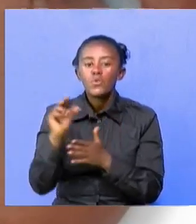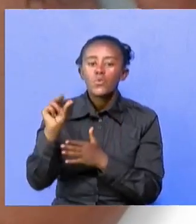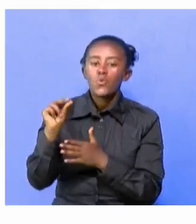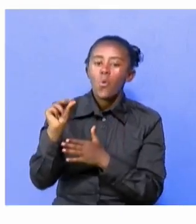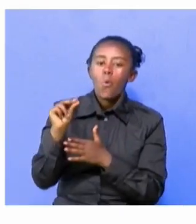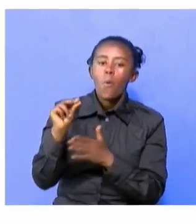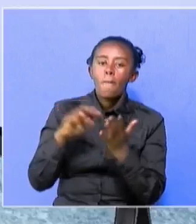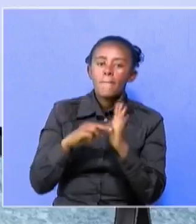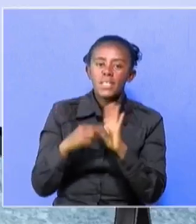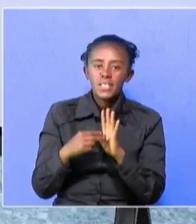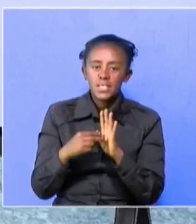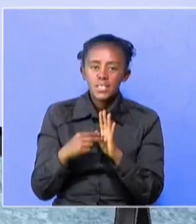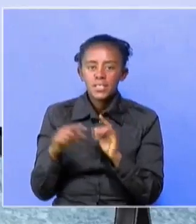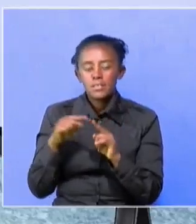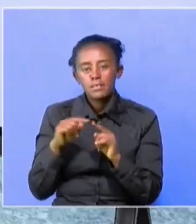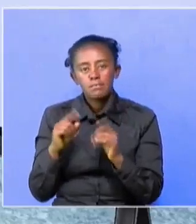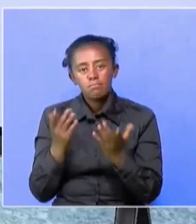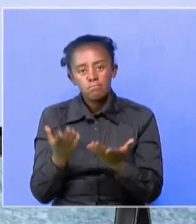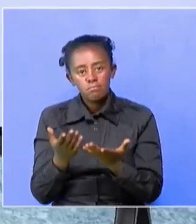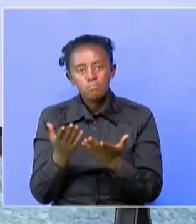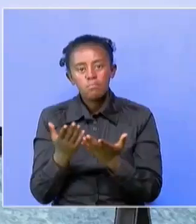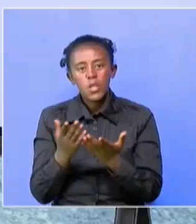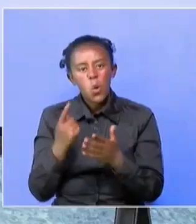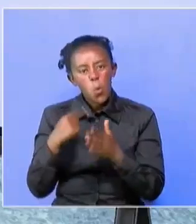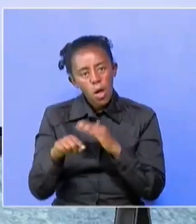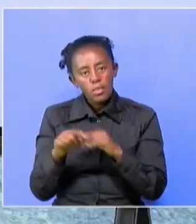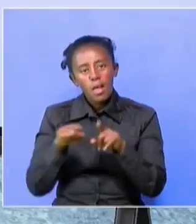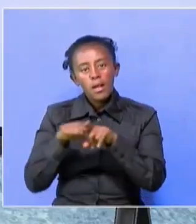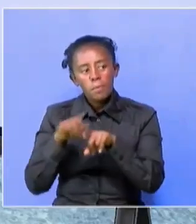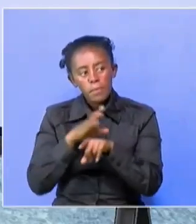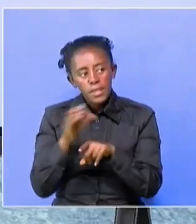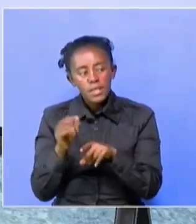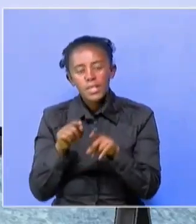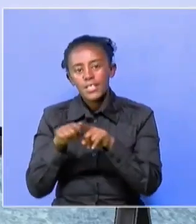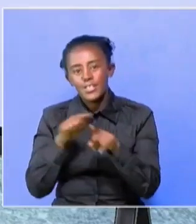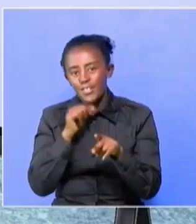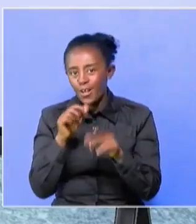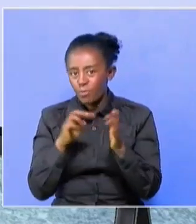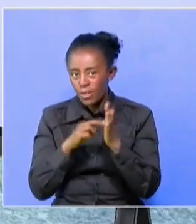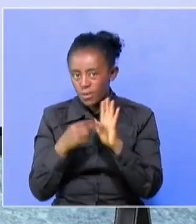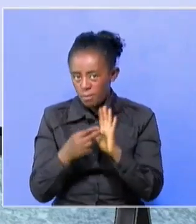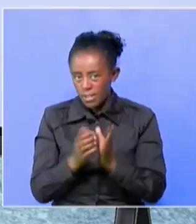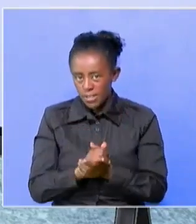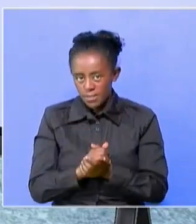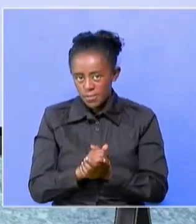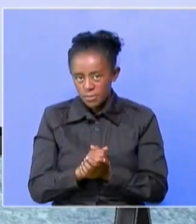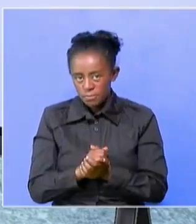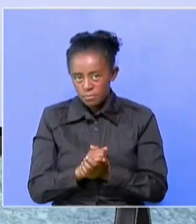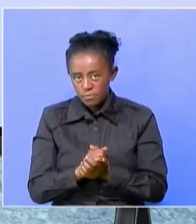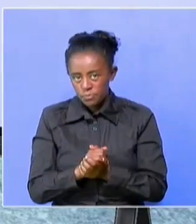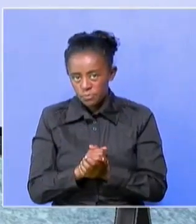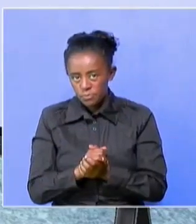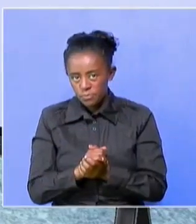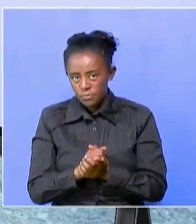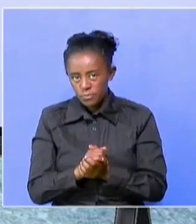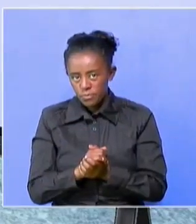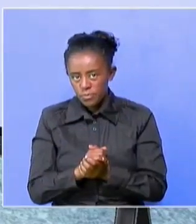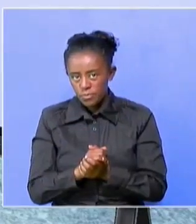short. To make about what agreement and disagreement mean. Don't say,